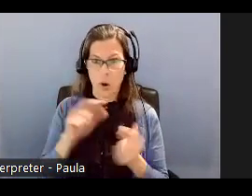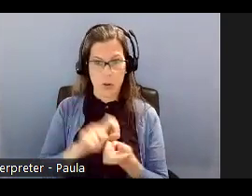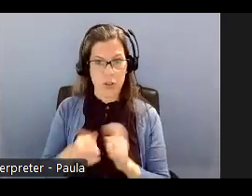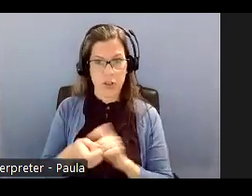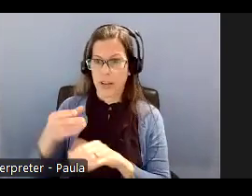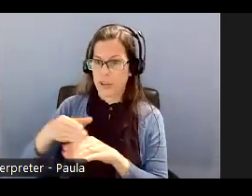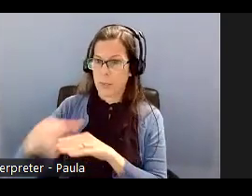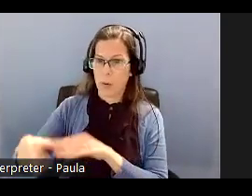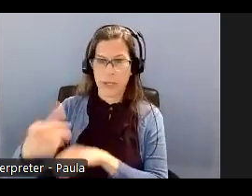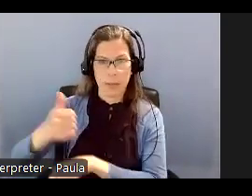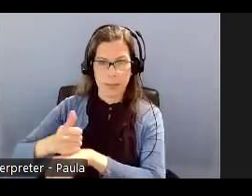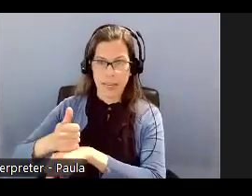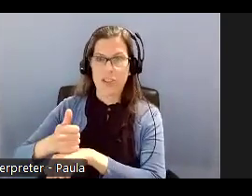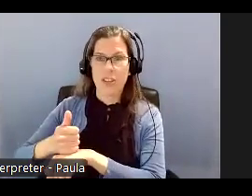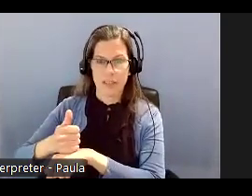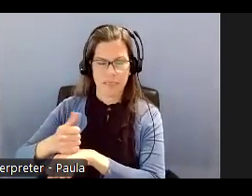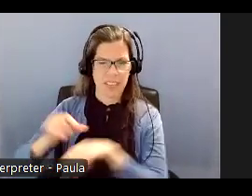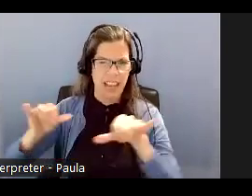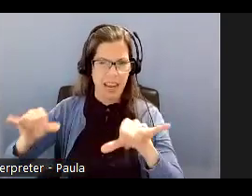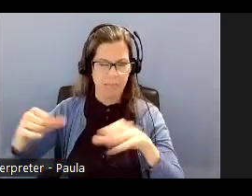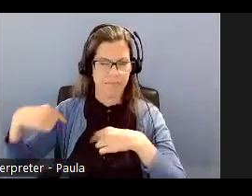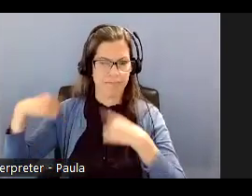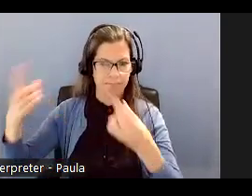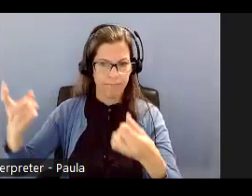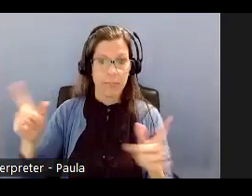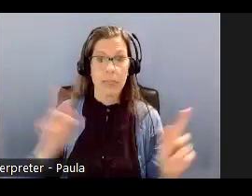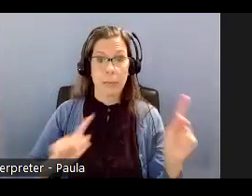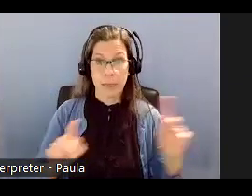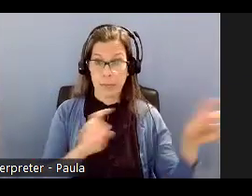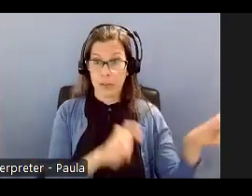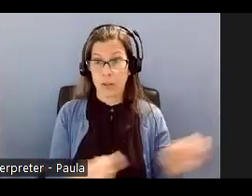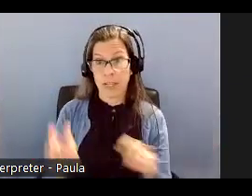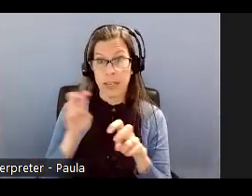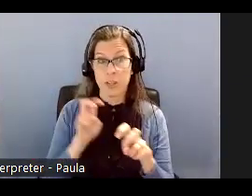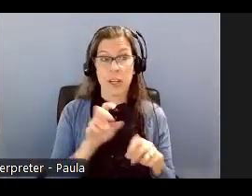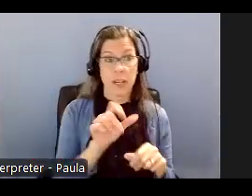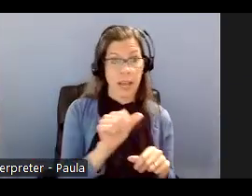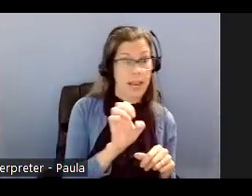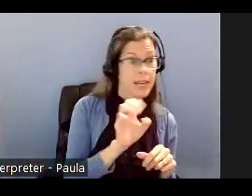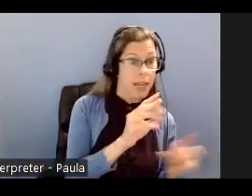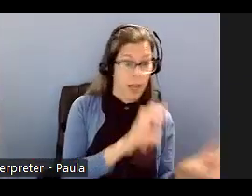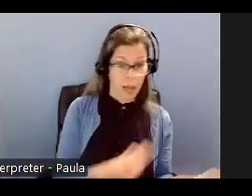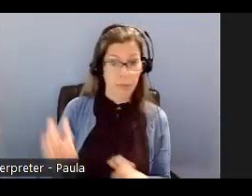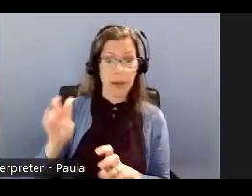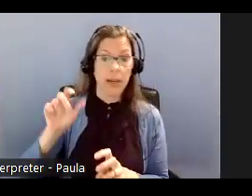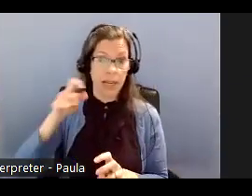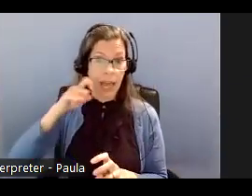post implementation. The individuals that will be transitioning from AEM to Apple Health expansion meet the